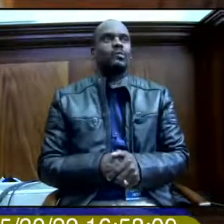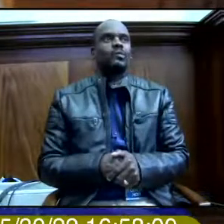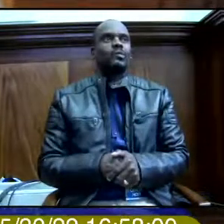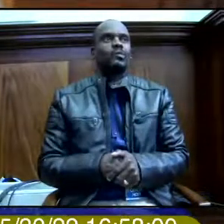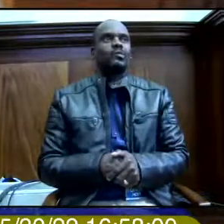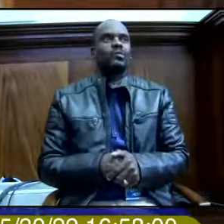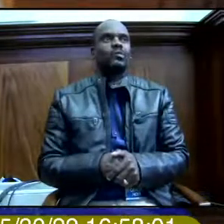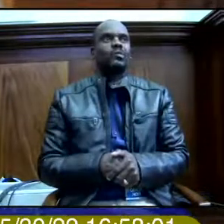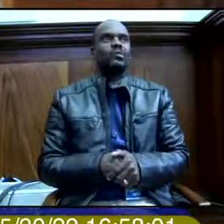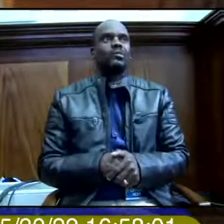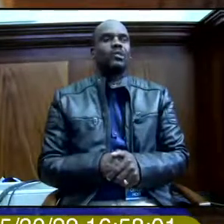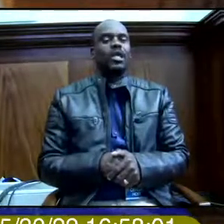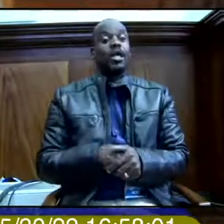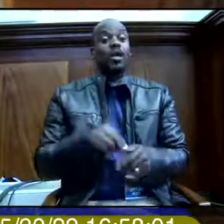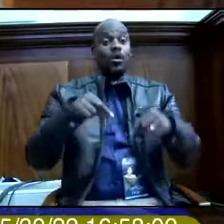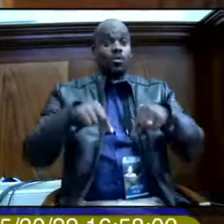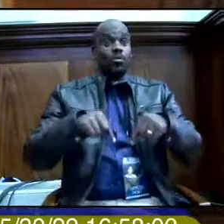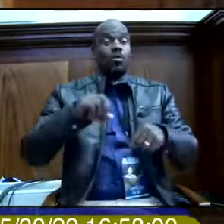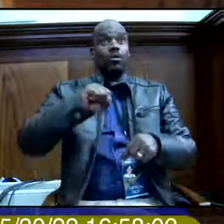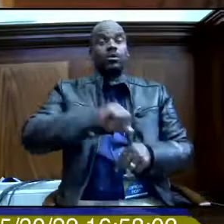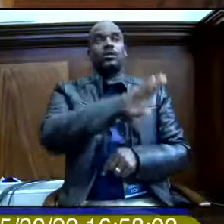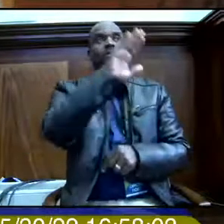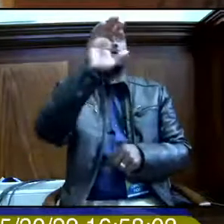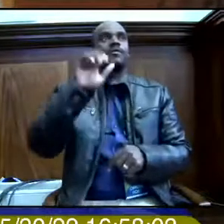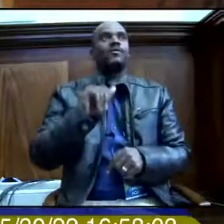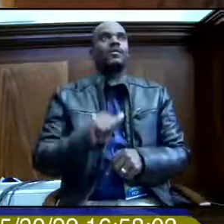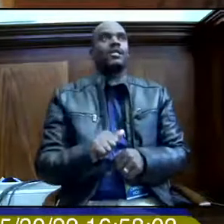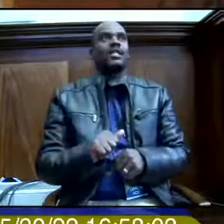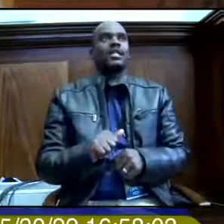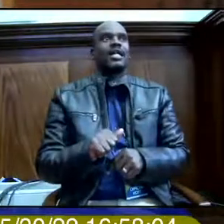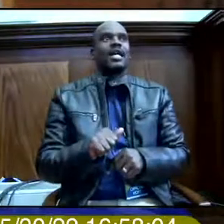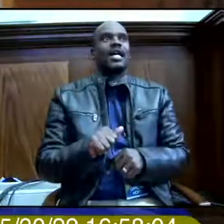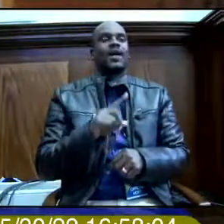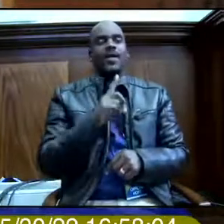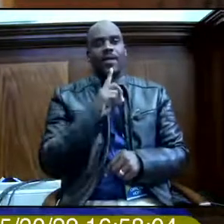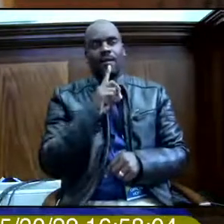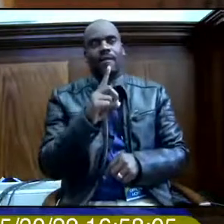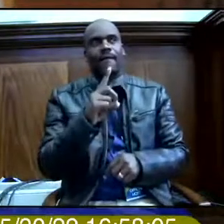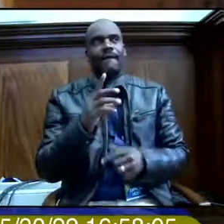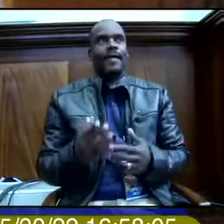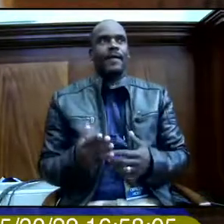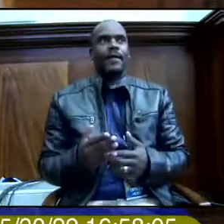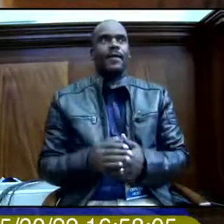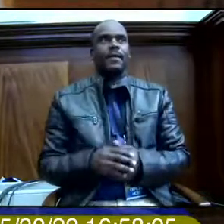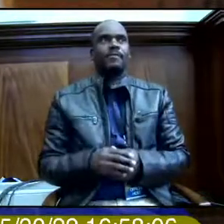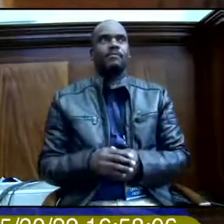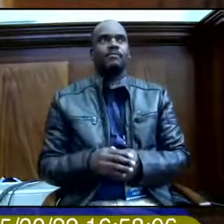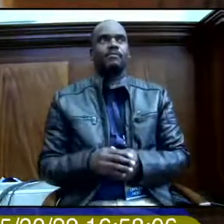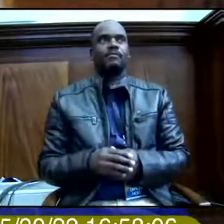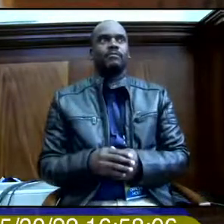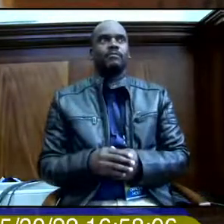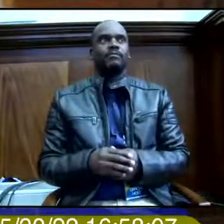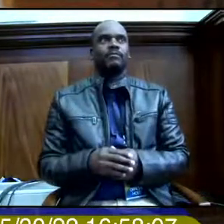in south africa we we say we we are having a um